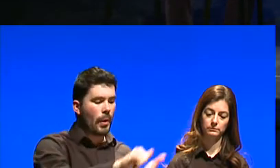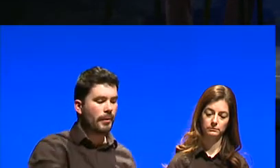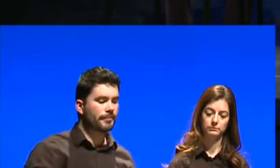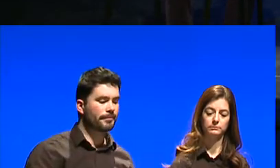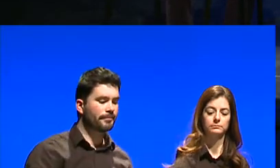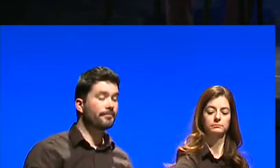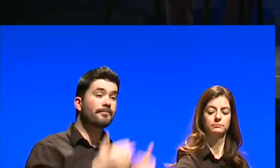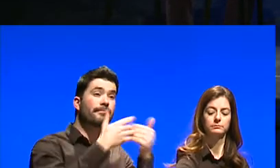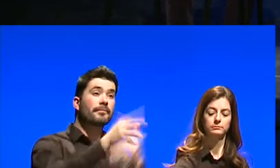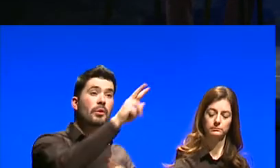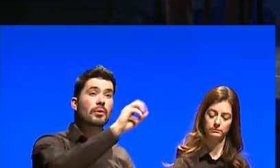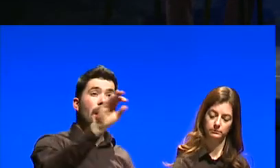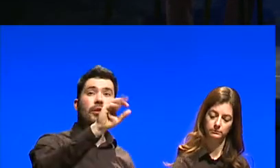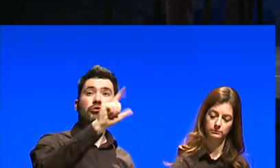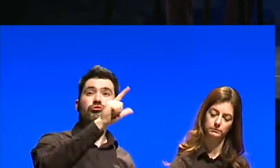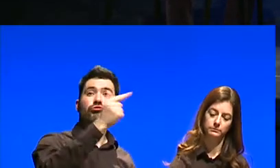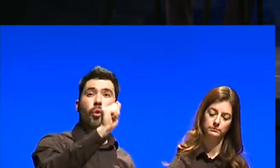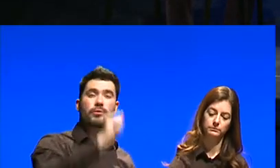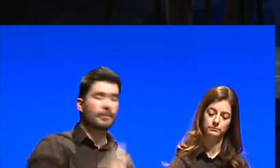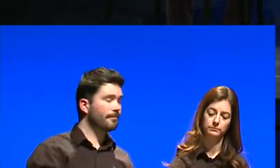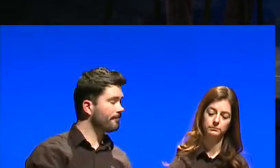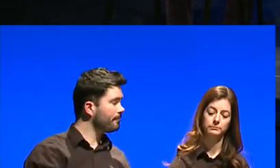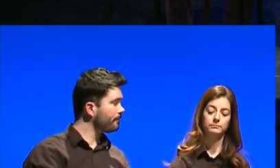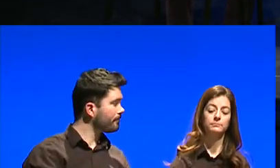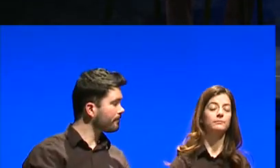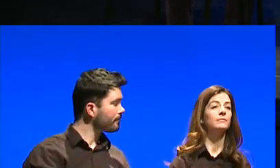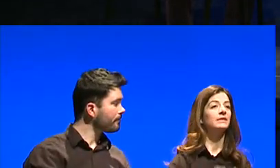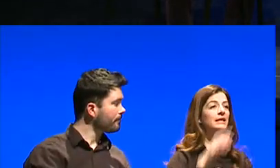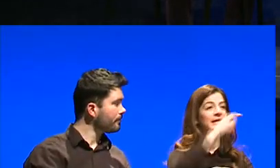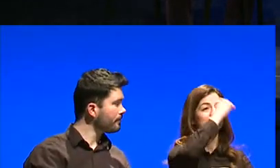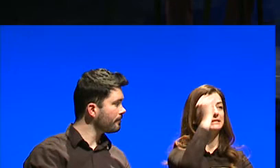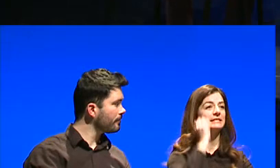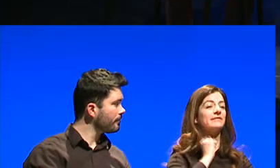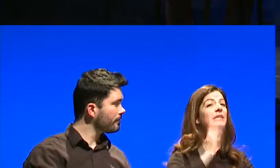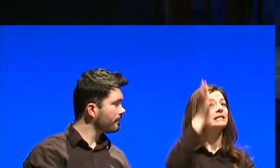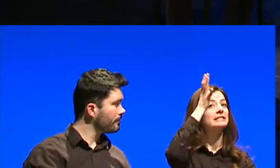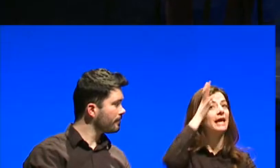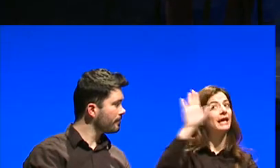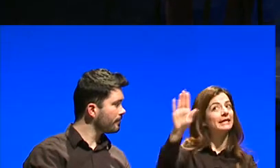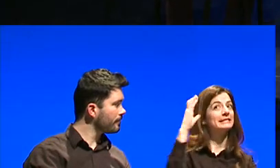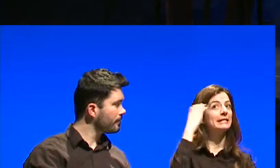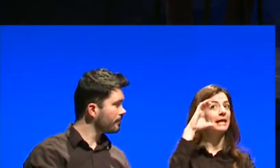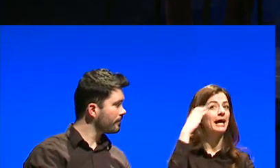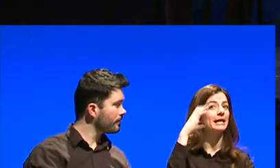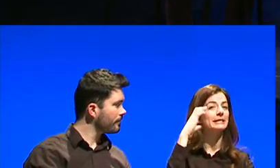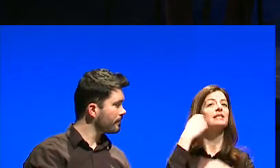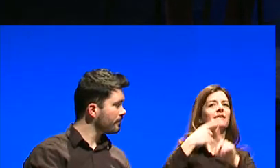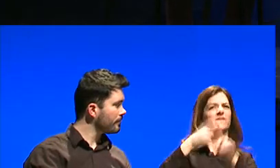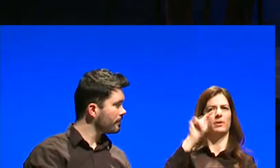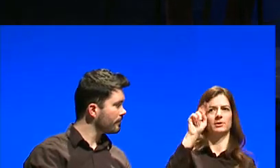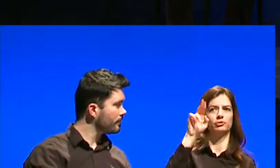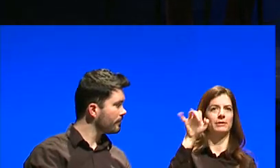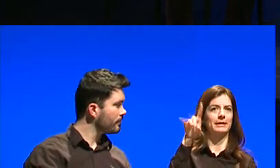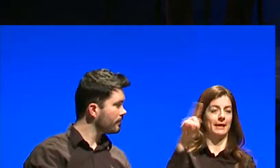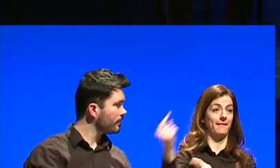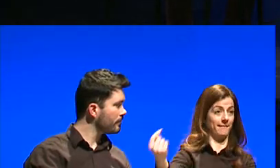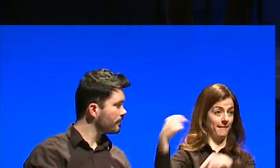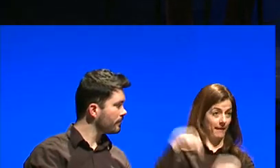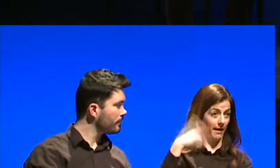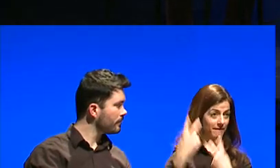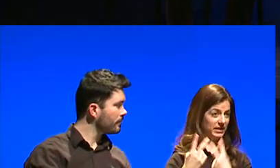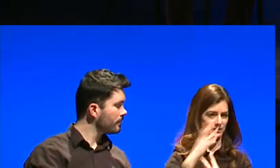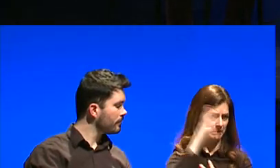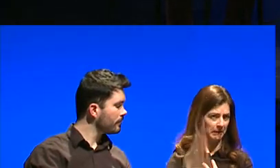2000. Georgia. My dad's cousin Camille comes to visit from Trinidad. I haven't really met anyone from my dad's